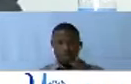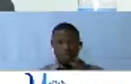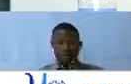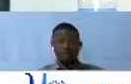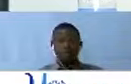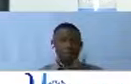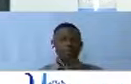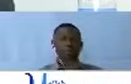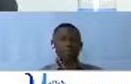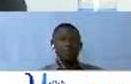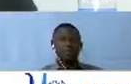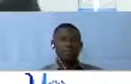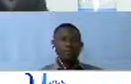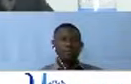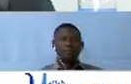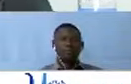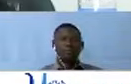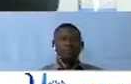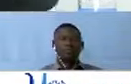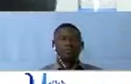dunia be alo nyami ya moya